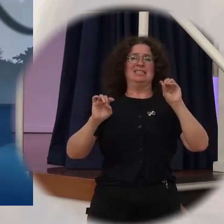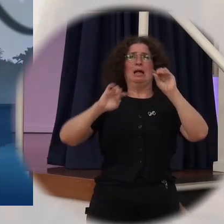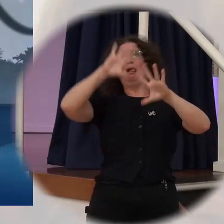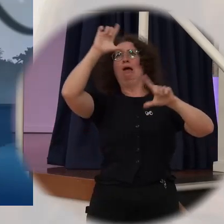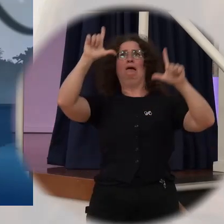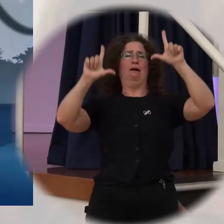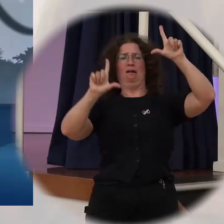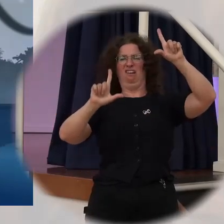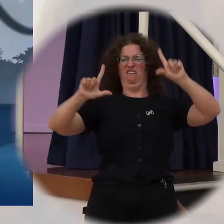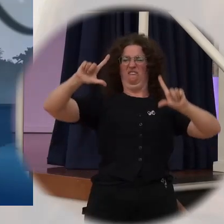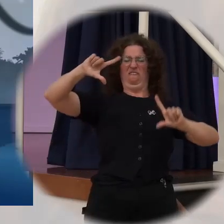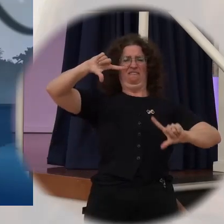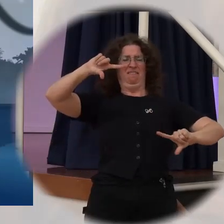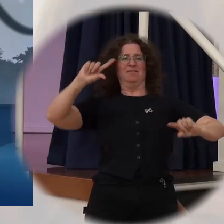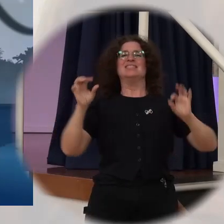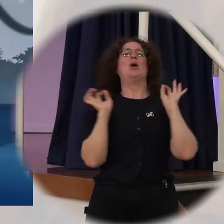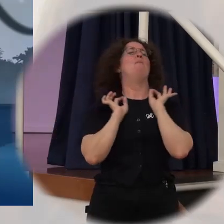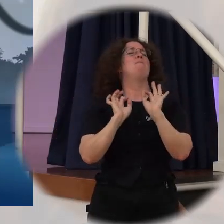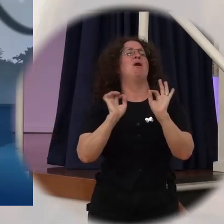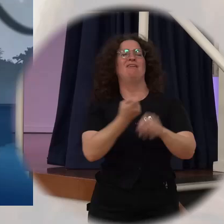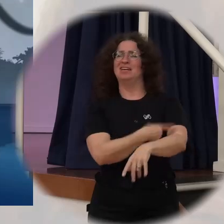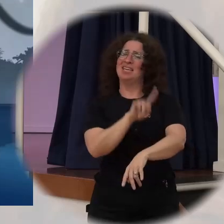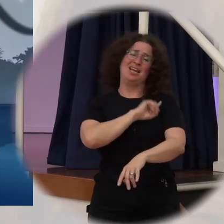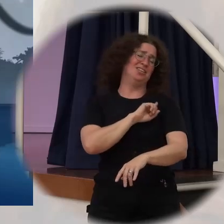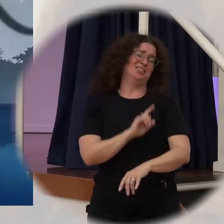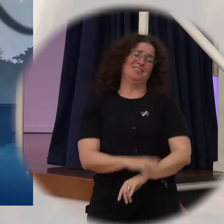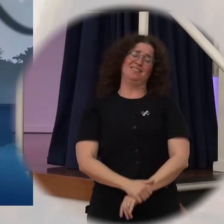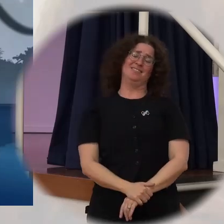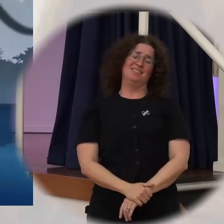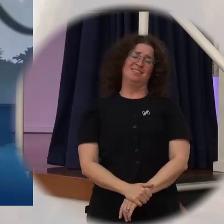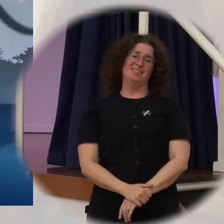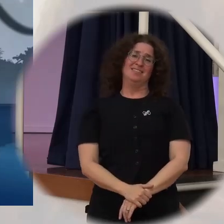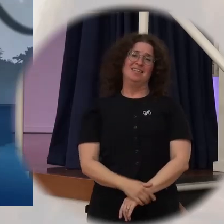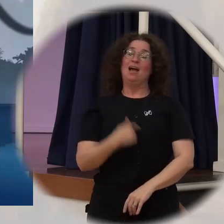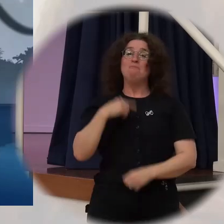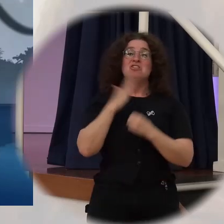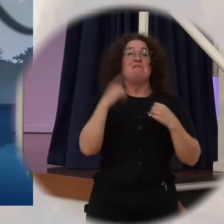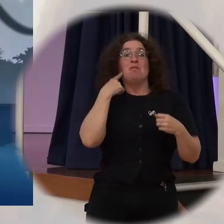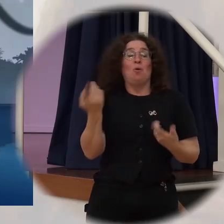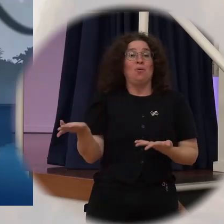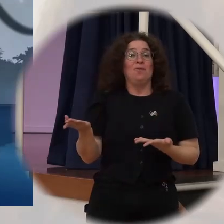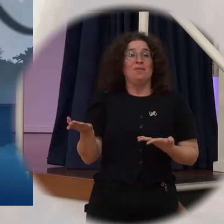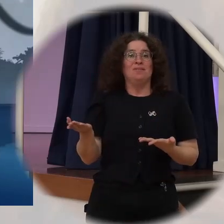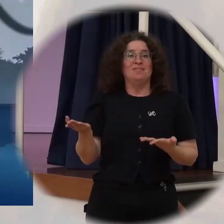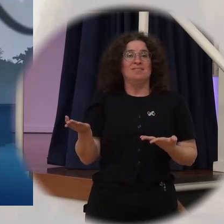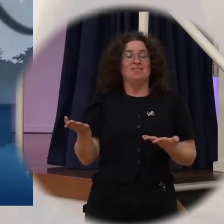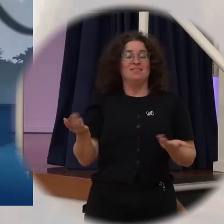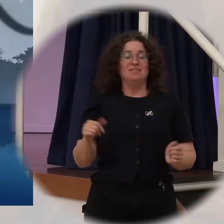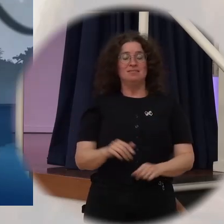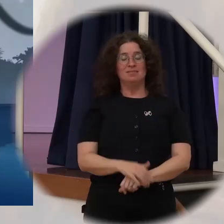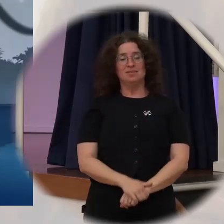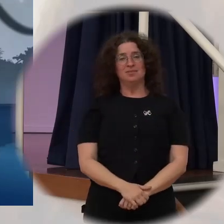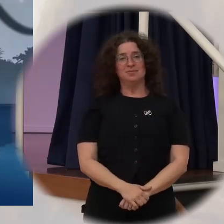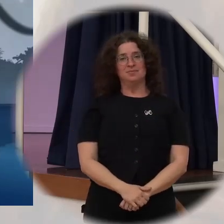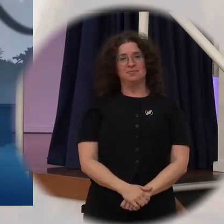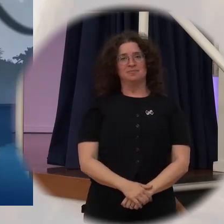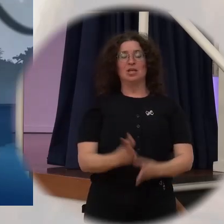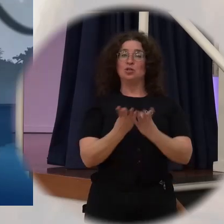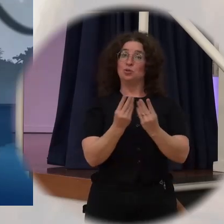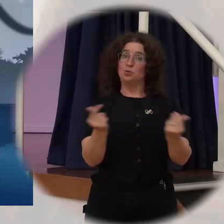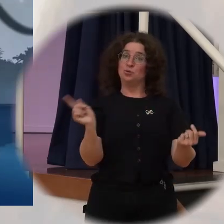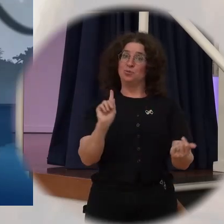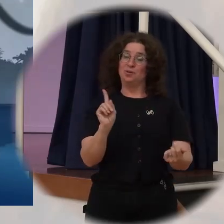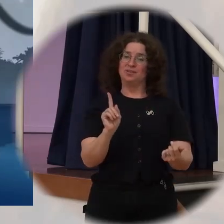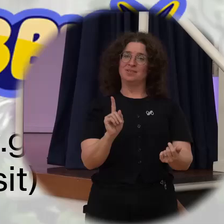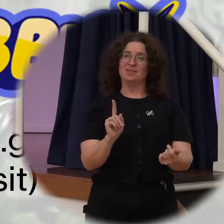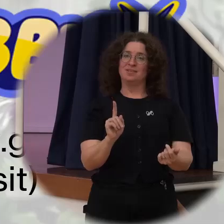don't even line up properly. It's the perfect energy the game deserves. And it's something I never would have thought of. And the reason for that, the solution to that,